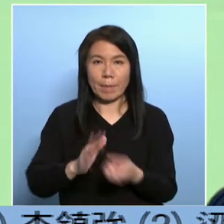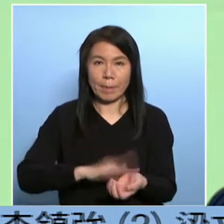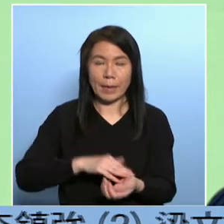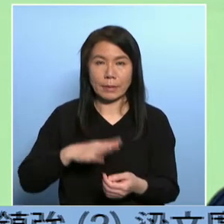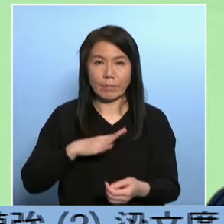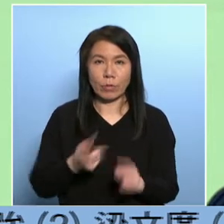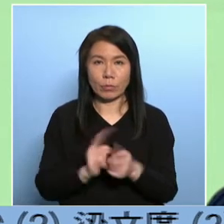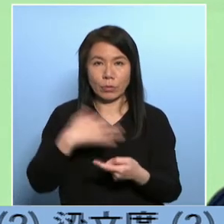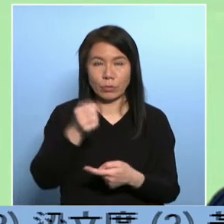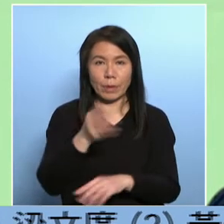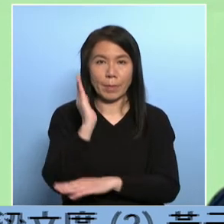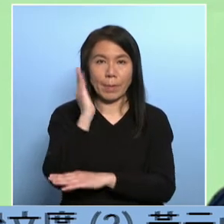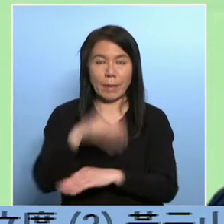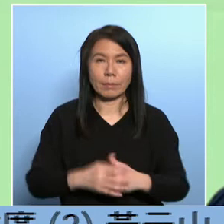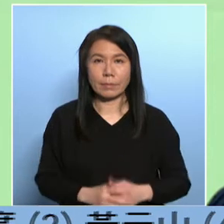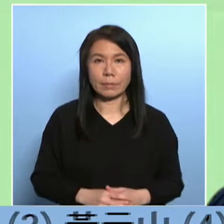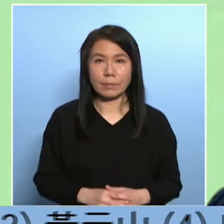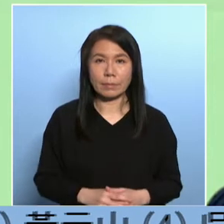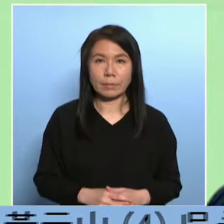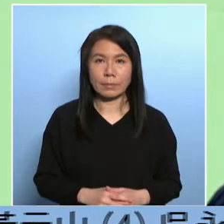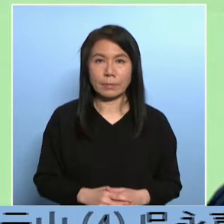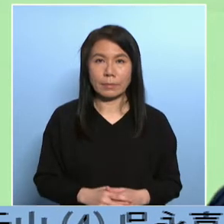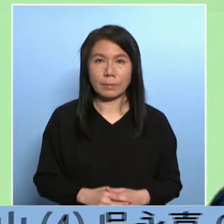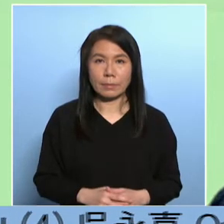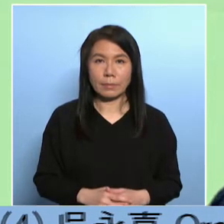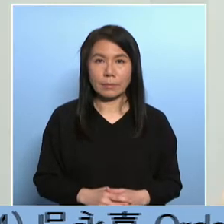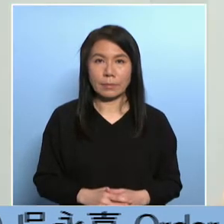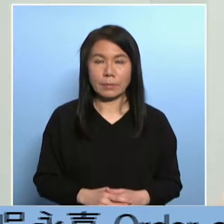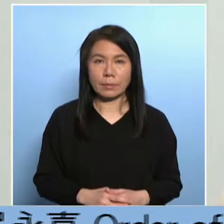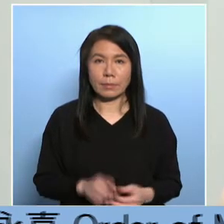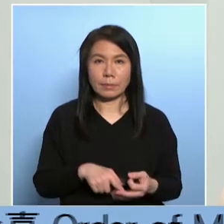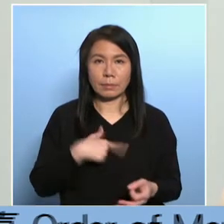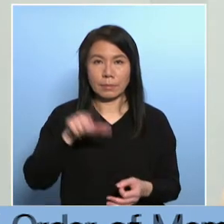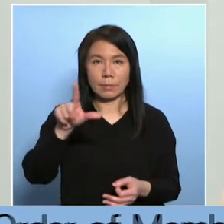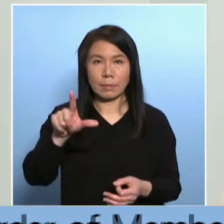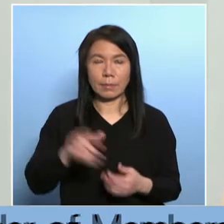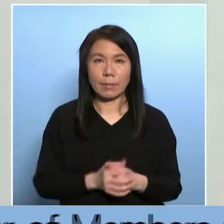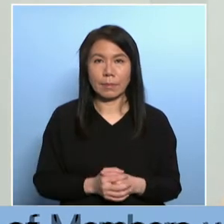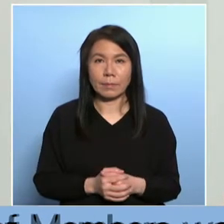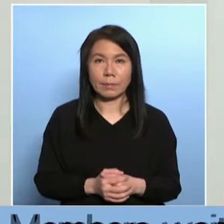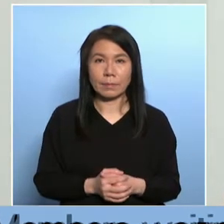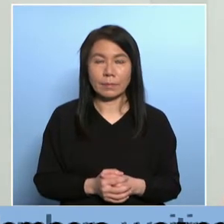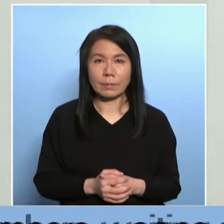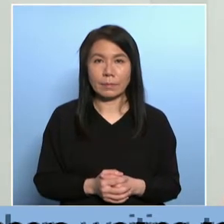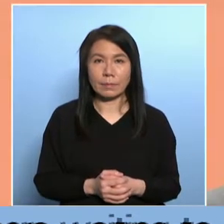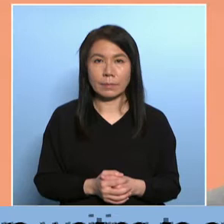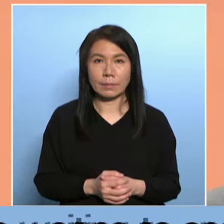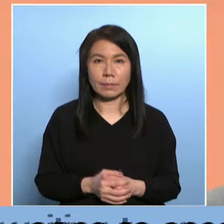the FTU's volunteer team so we could work together to fight the fifth wave of epidemic. Thank you. Mr. Lee Chan